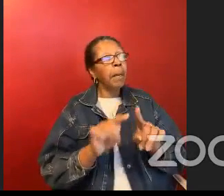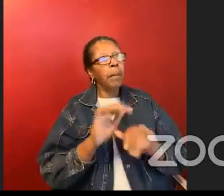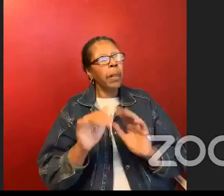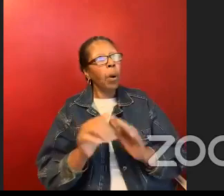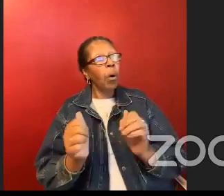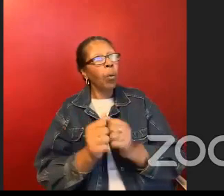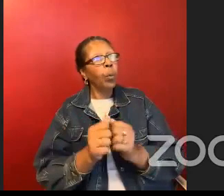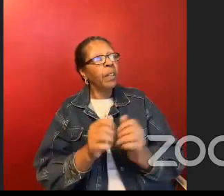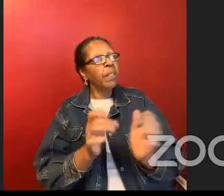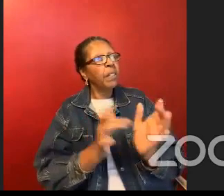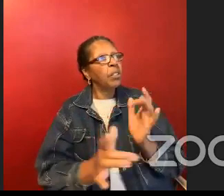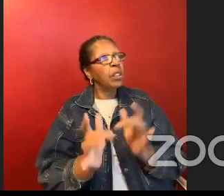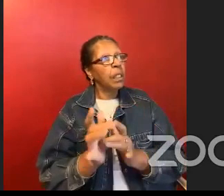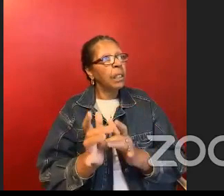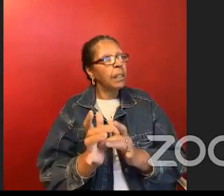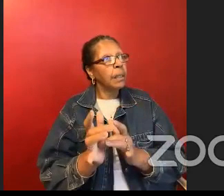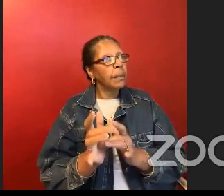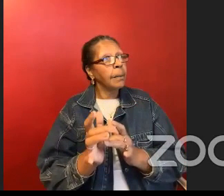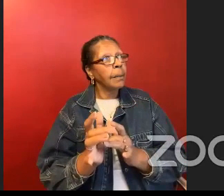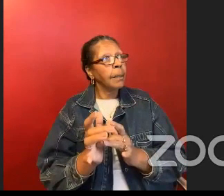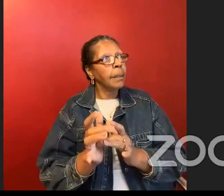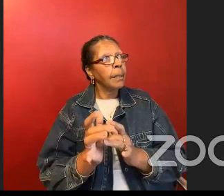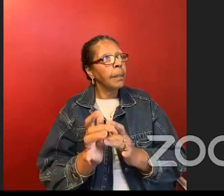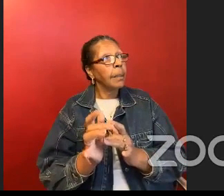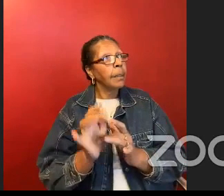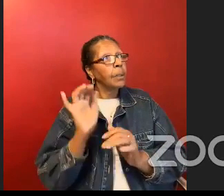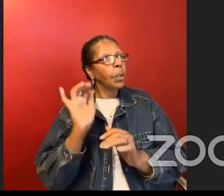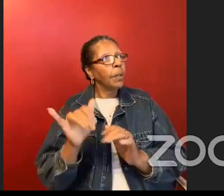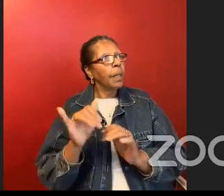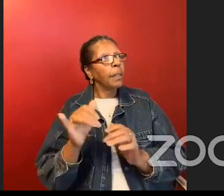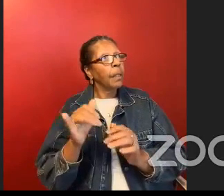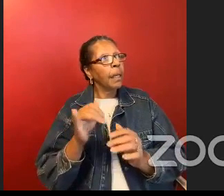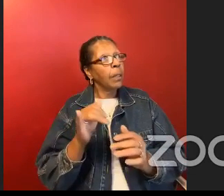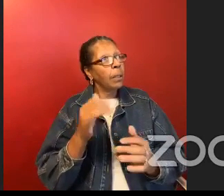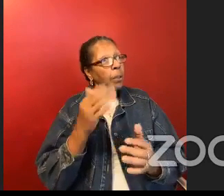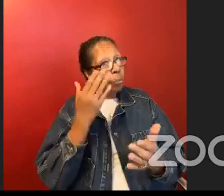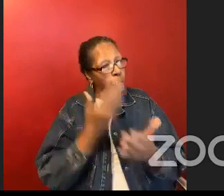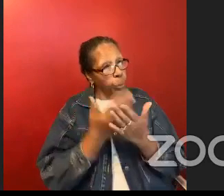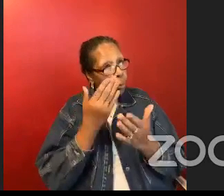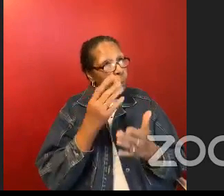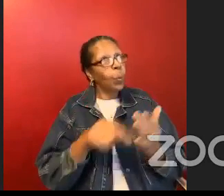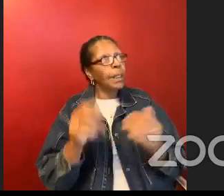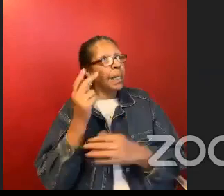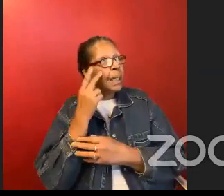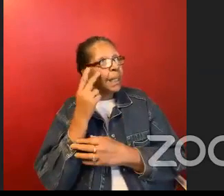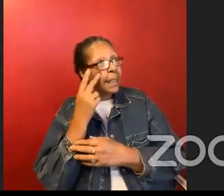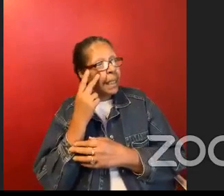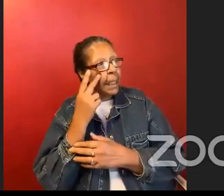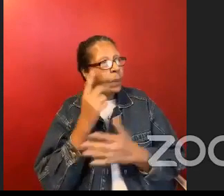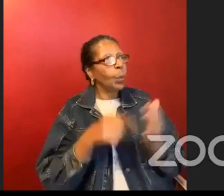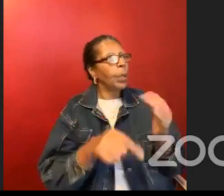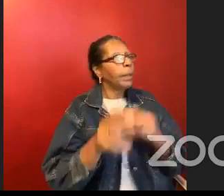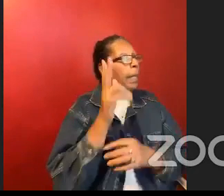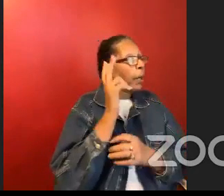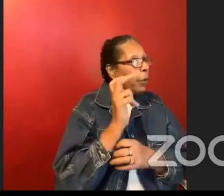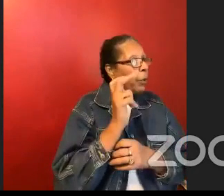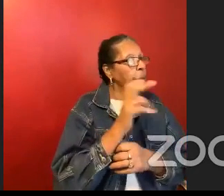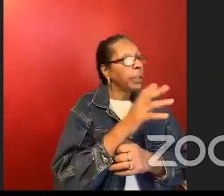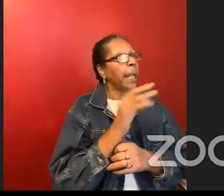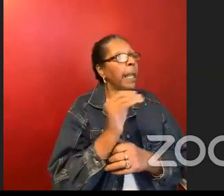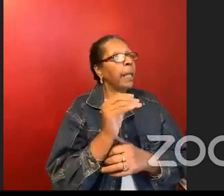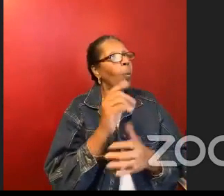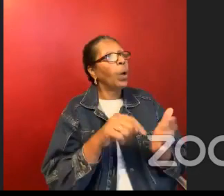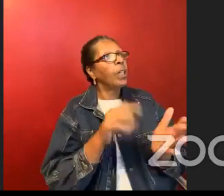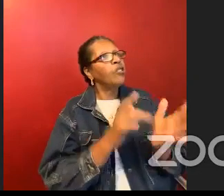to attest what they had seen, what they had heard, and what Jesus